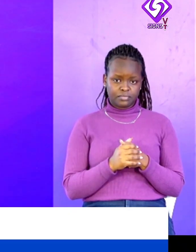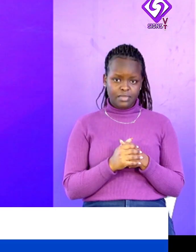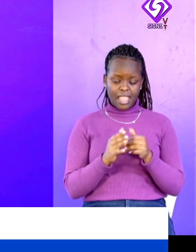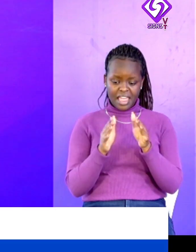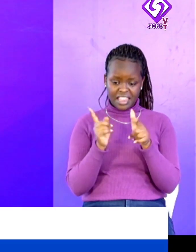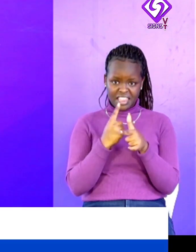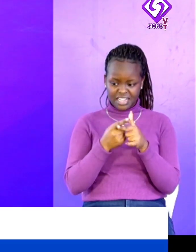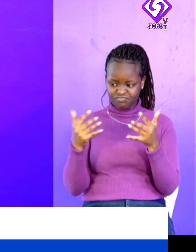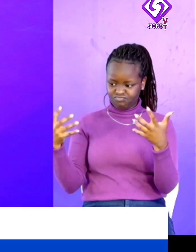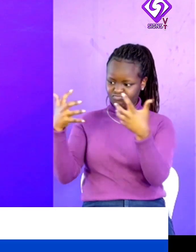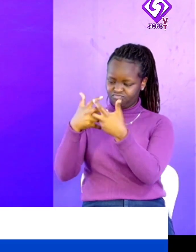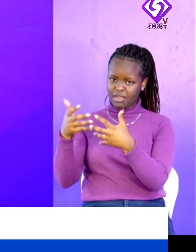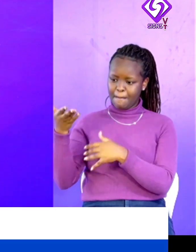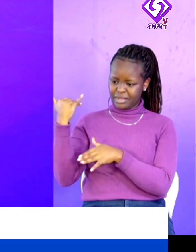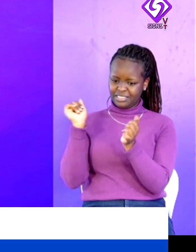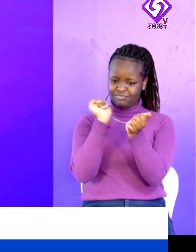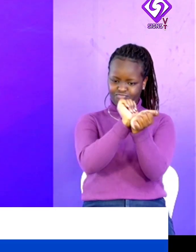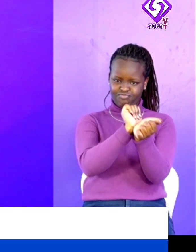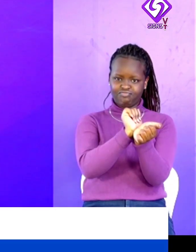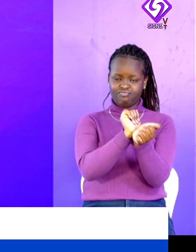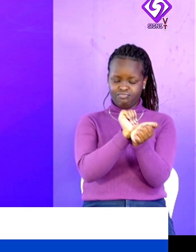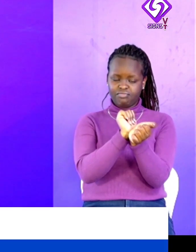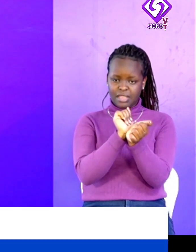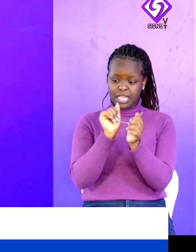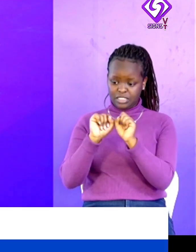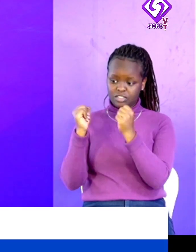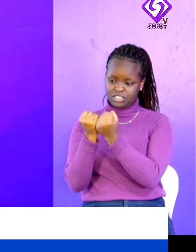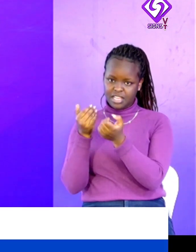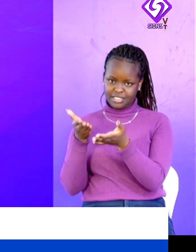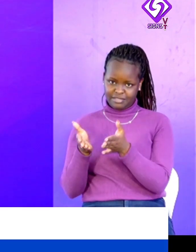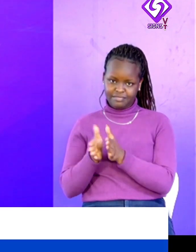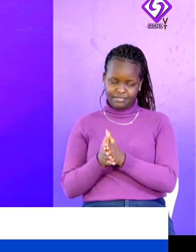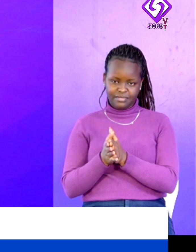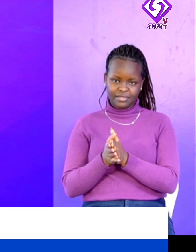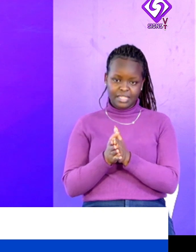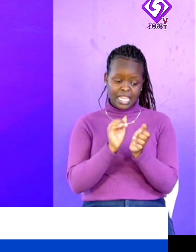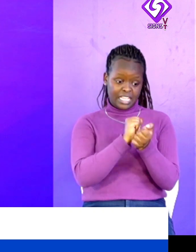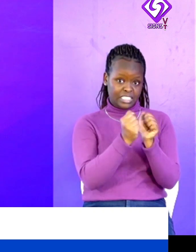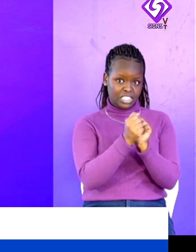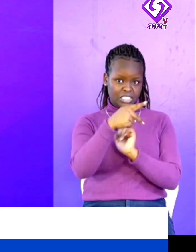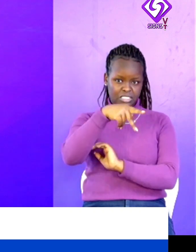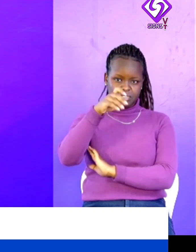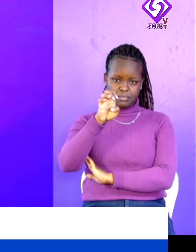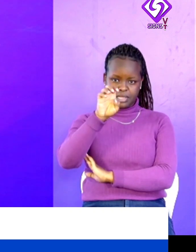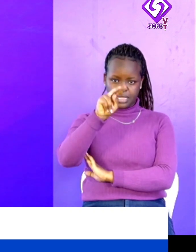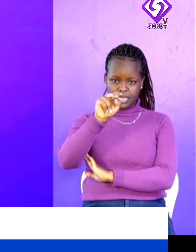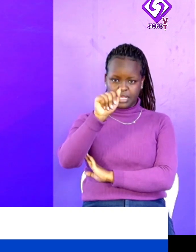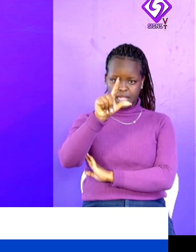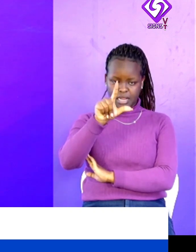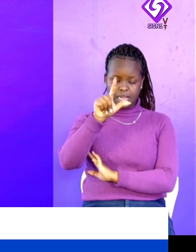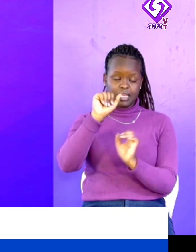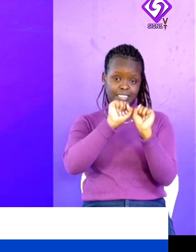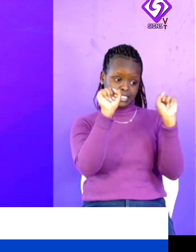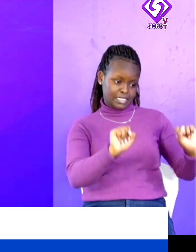society. The new plan is designed to transform the penal system, moving beyond punishment to